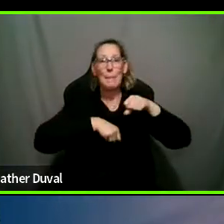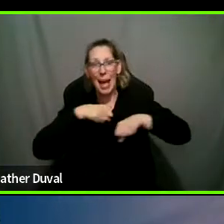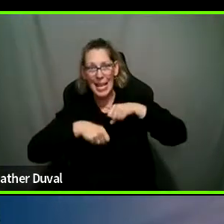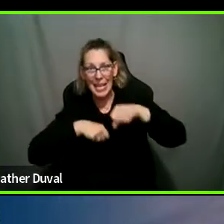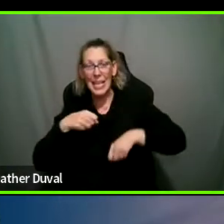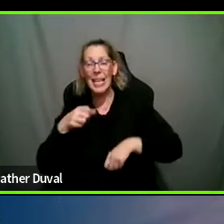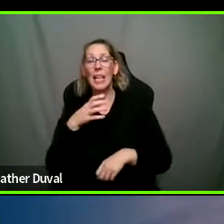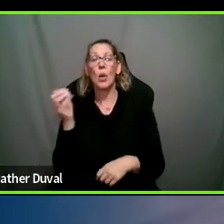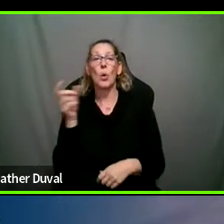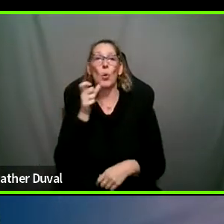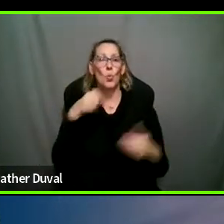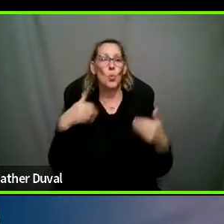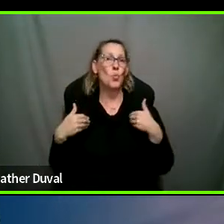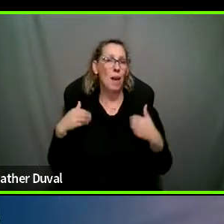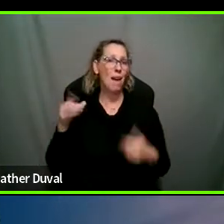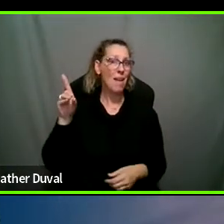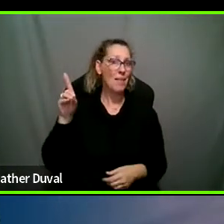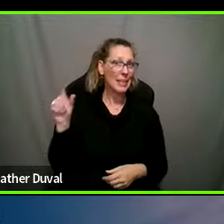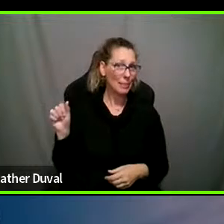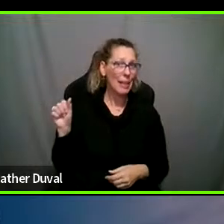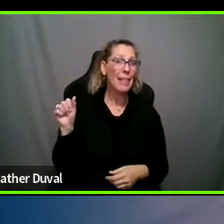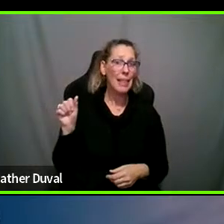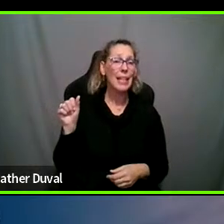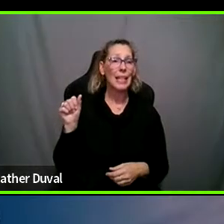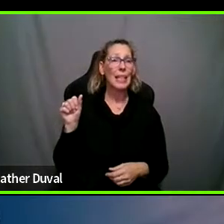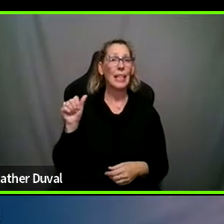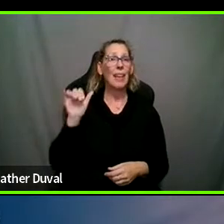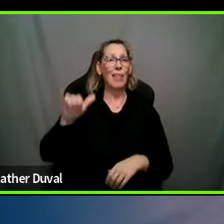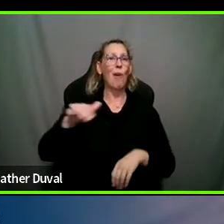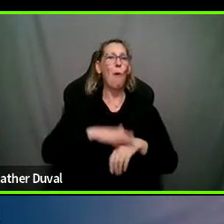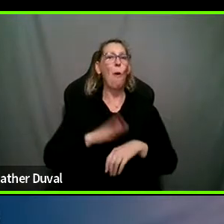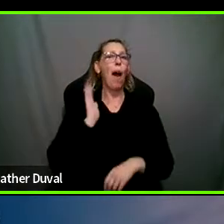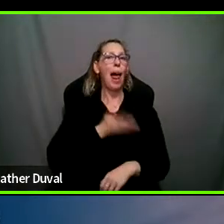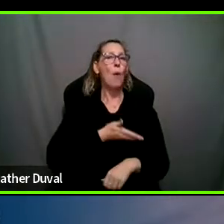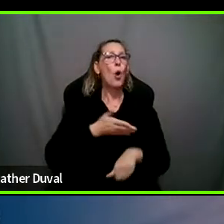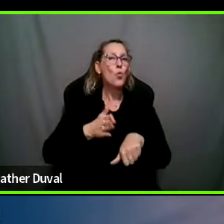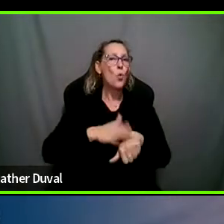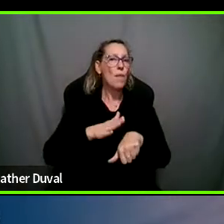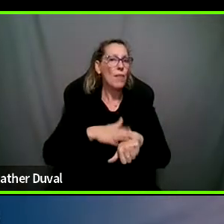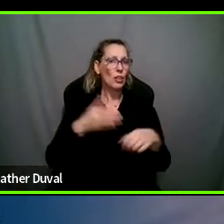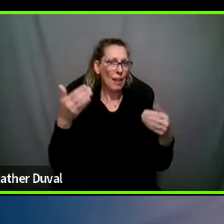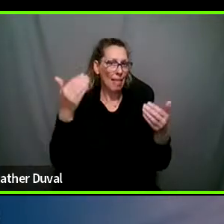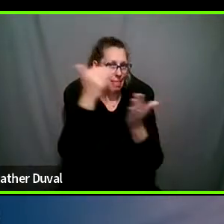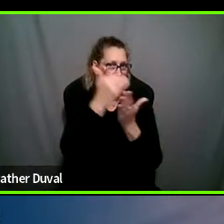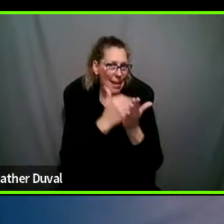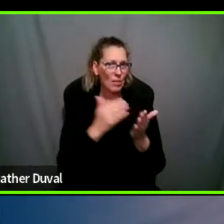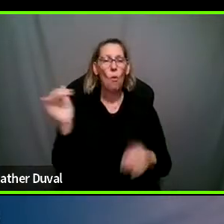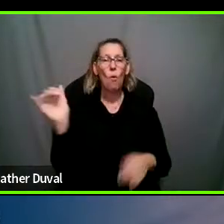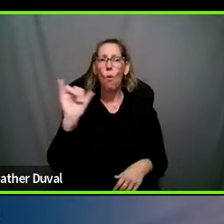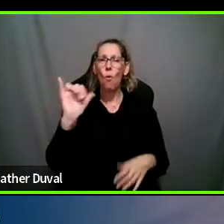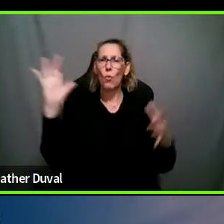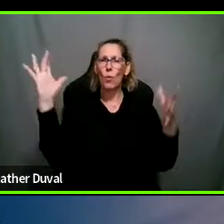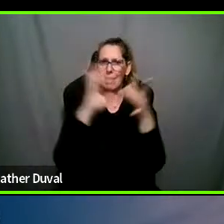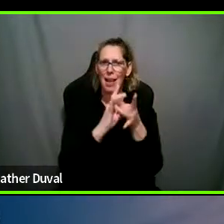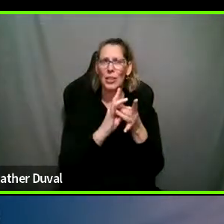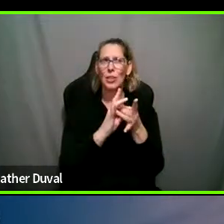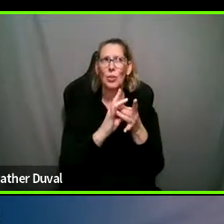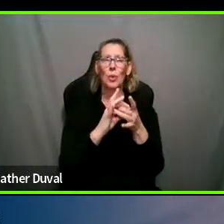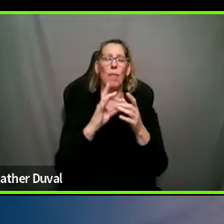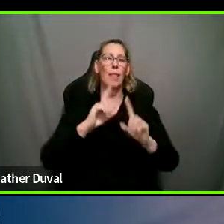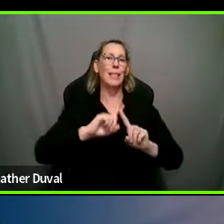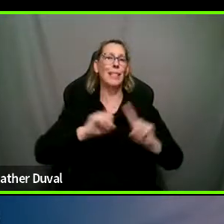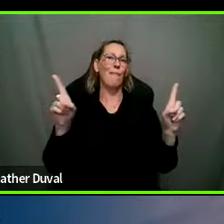experiencing a disability that are on our notifications list, and also connected with our